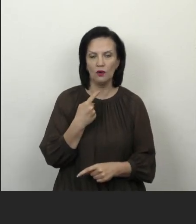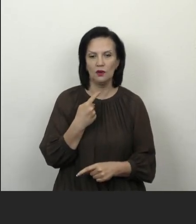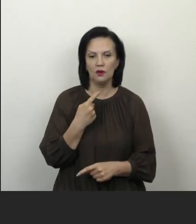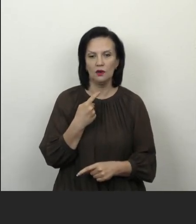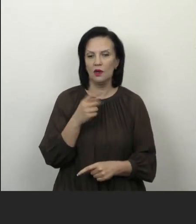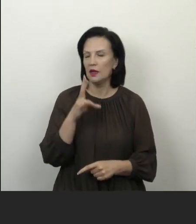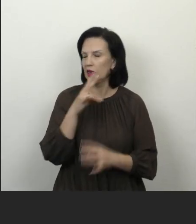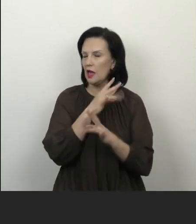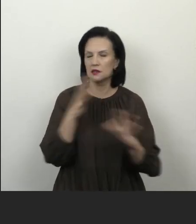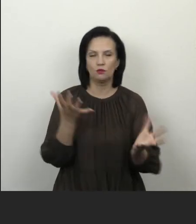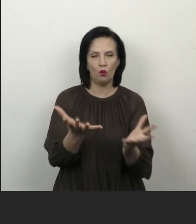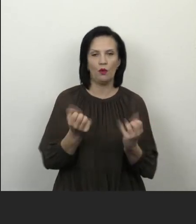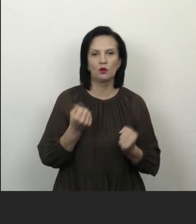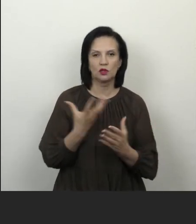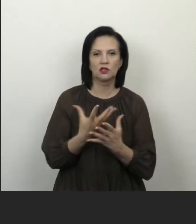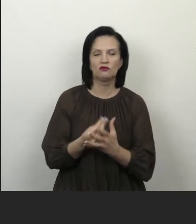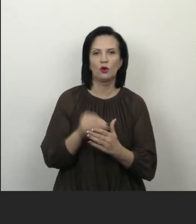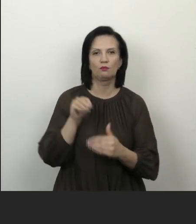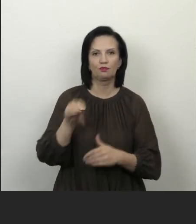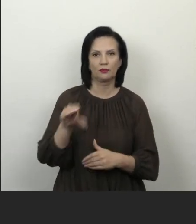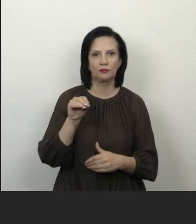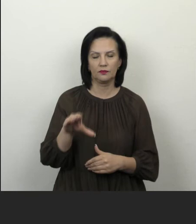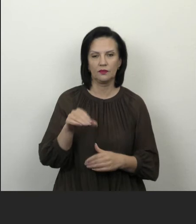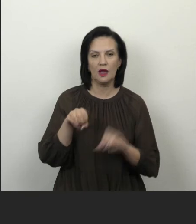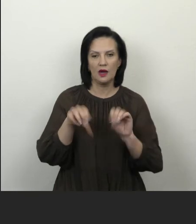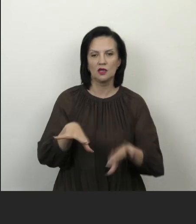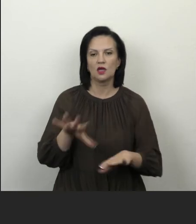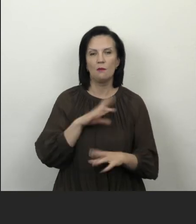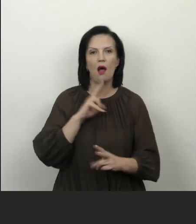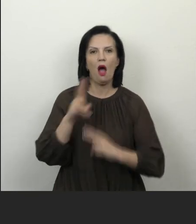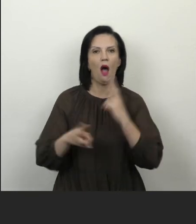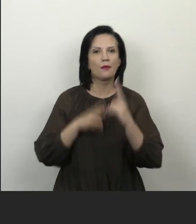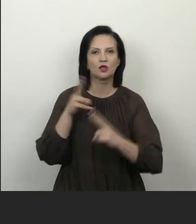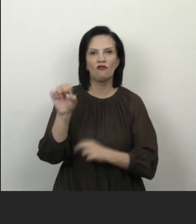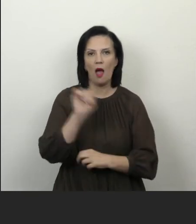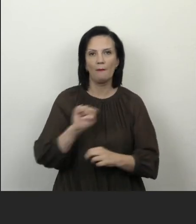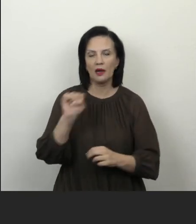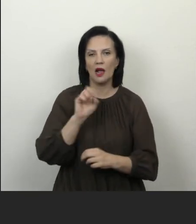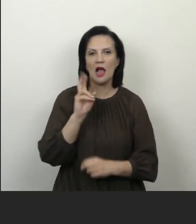who got the largest number of votes